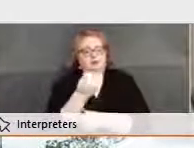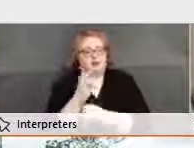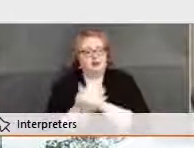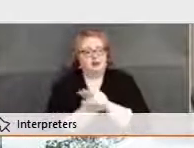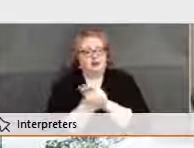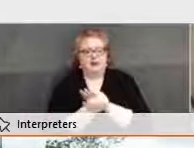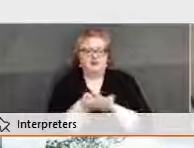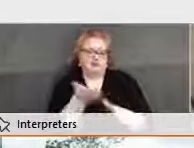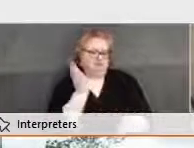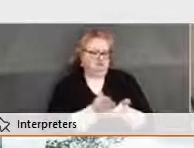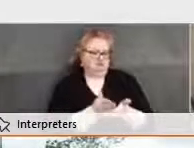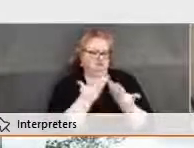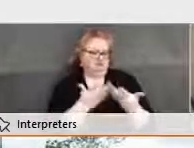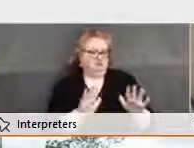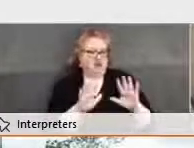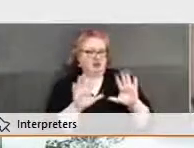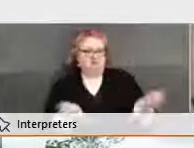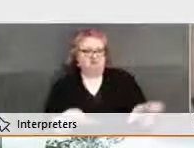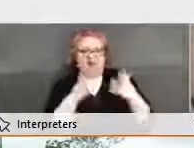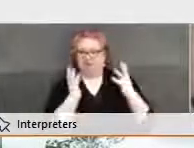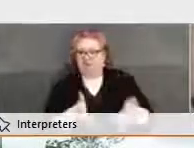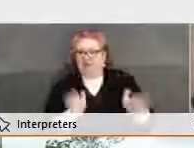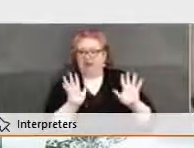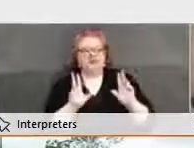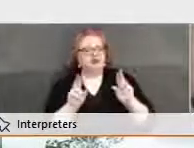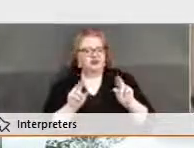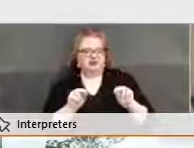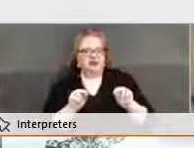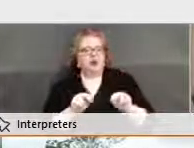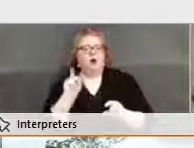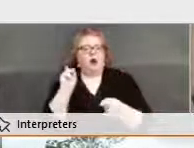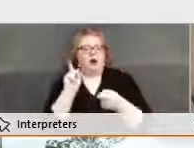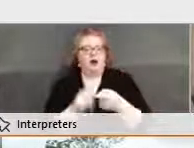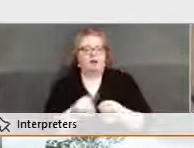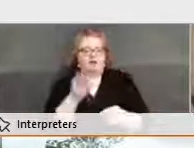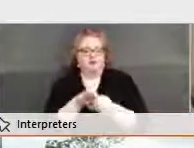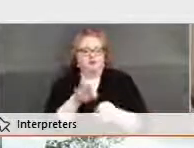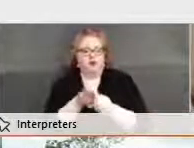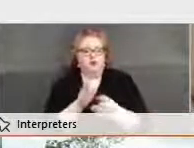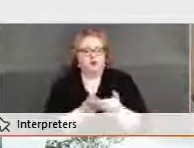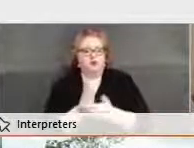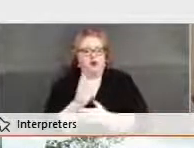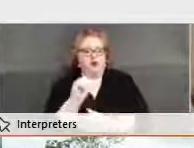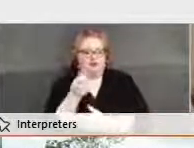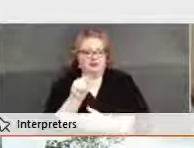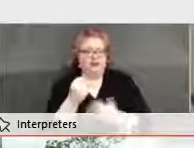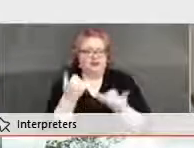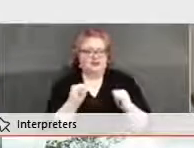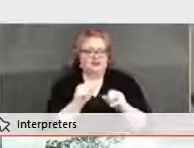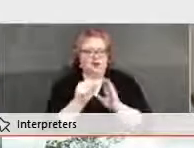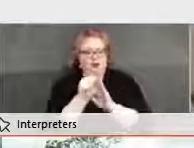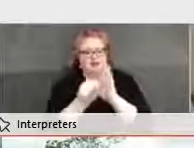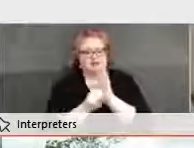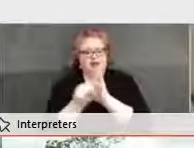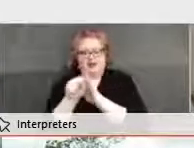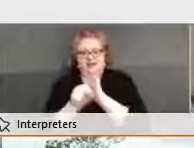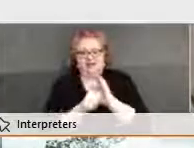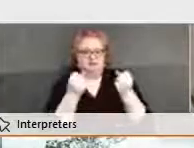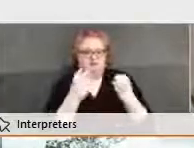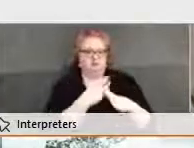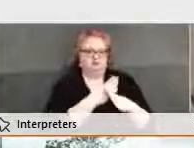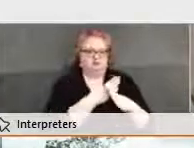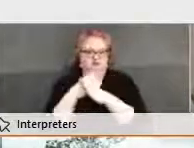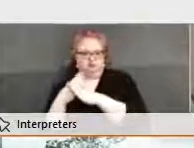by a long shot. Until the Voting Rights Act, there were still many state laws which threw up barriers for voting. And since the passage of that